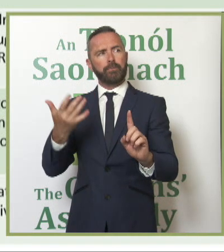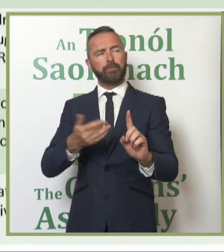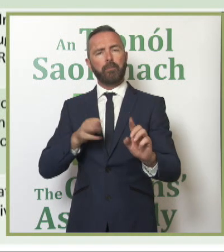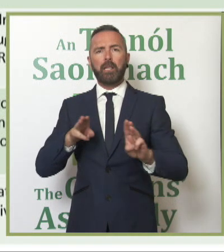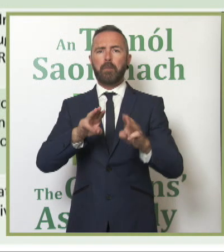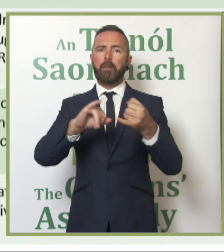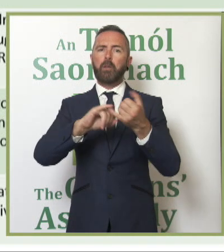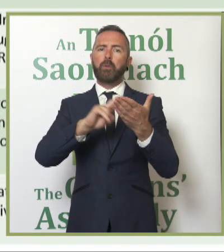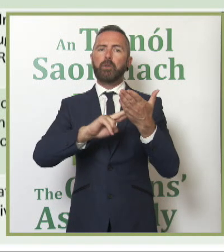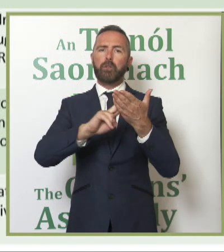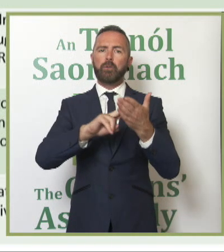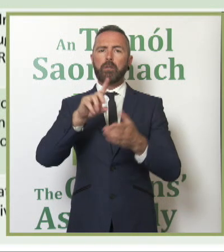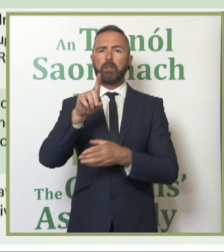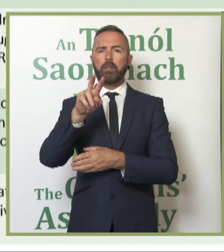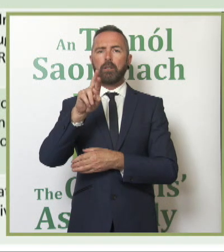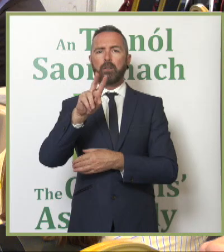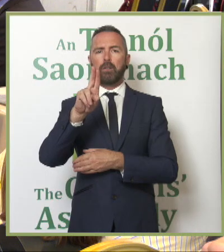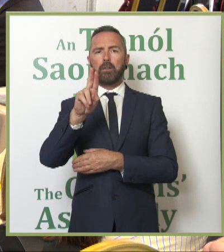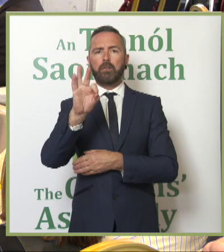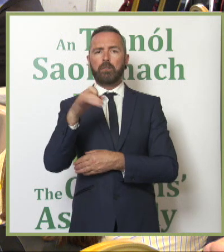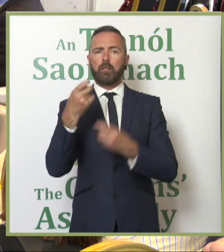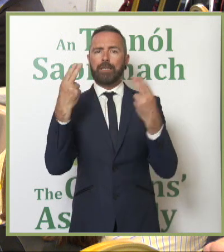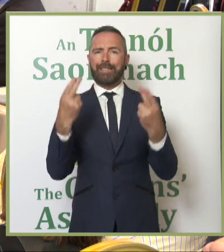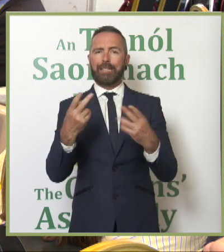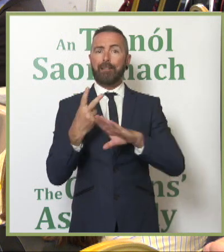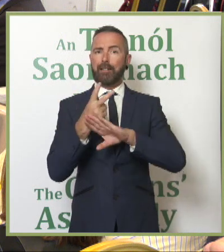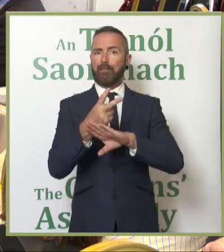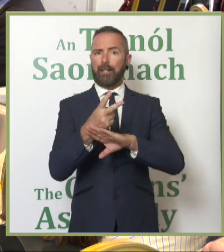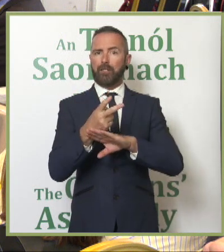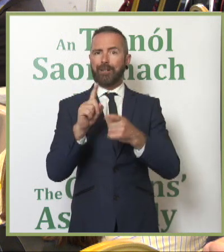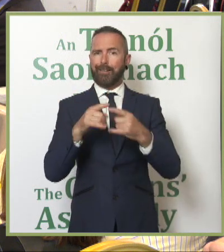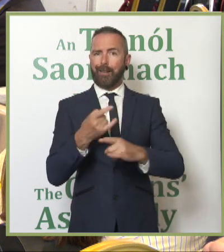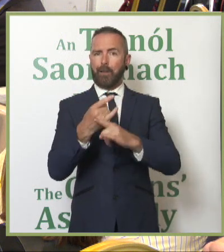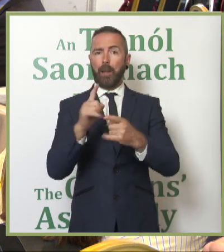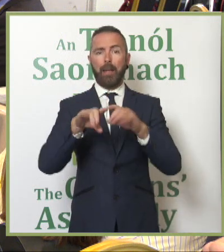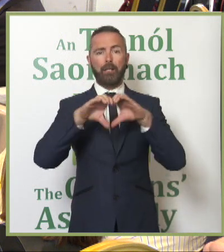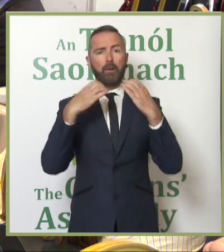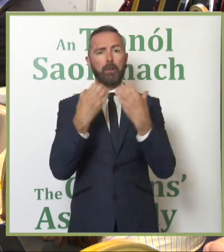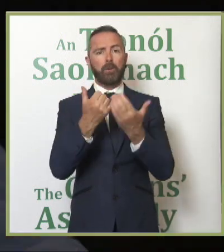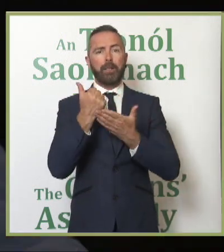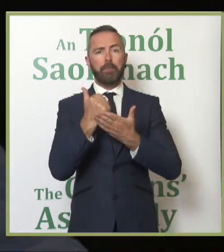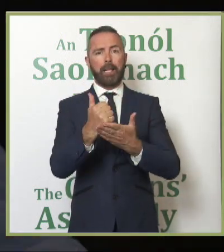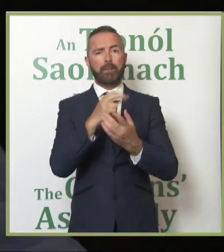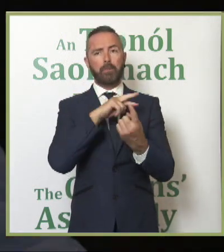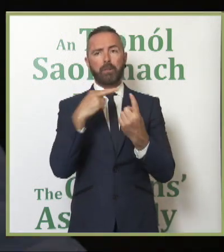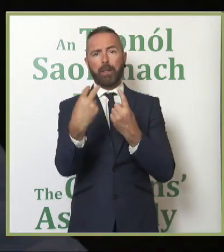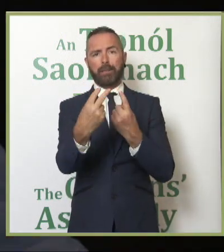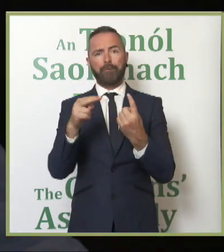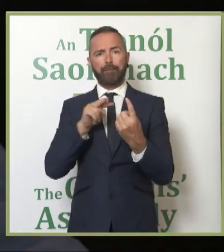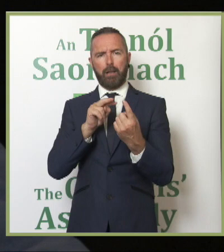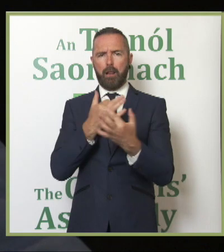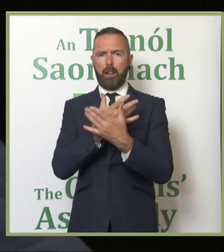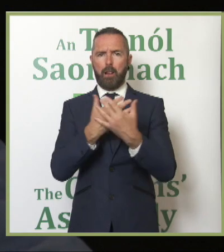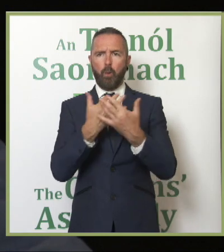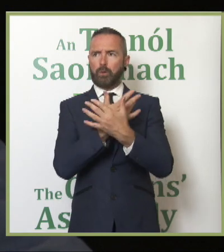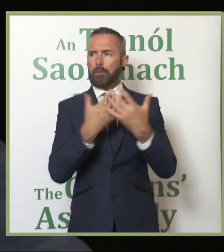people who use drugs and may need an intervention, as well as community-based perspectives. So there's a huge amount of community-based organisations around